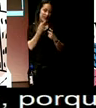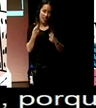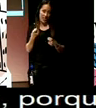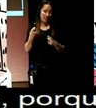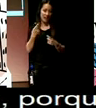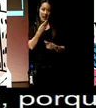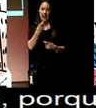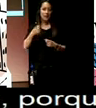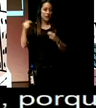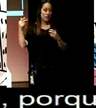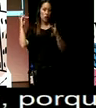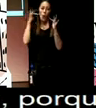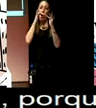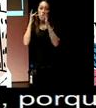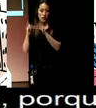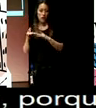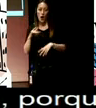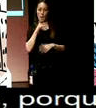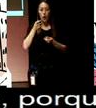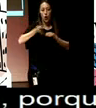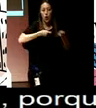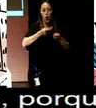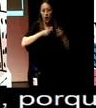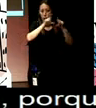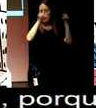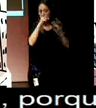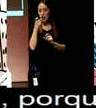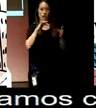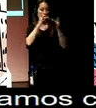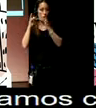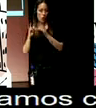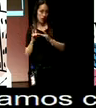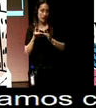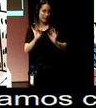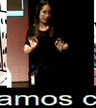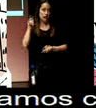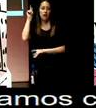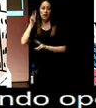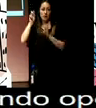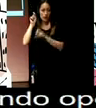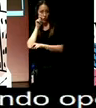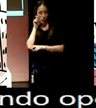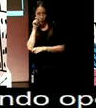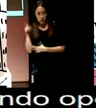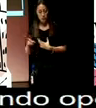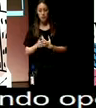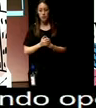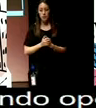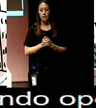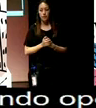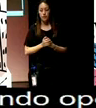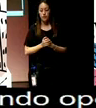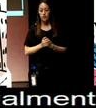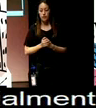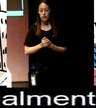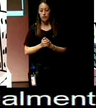are slim. So especially when it comes to tourism, especially with the boom of the .com industries, we needed to